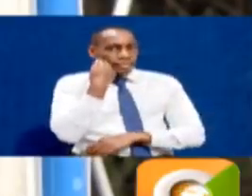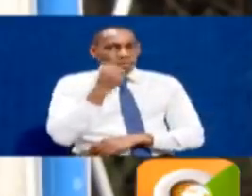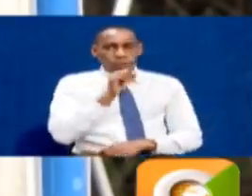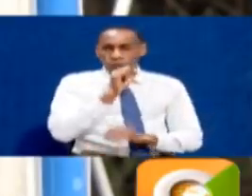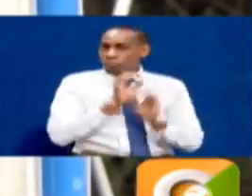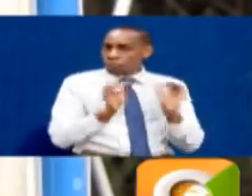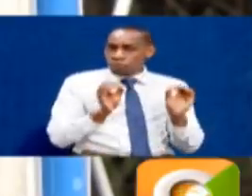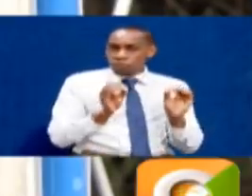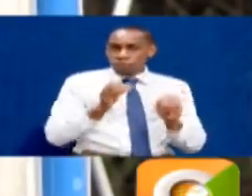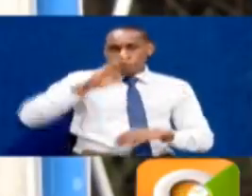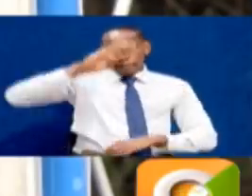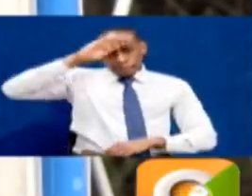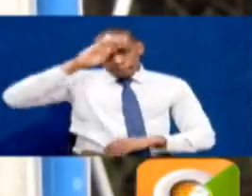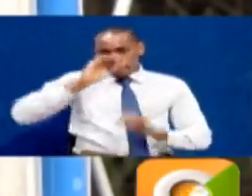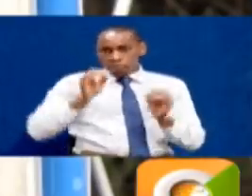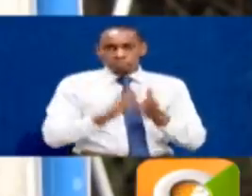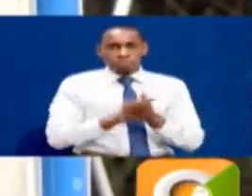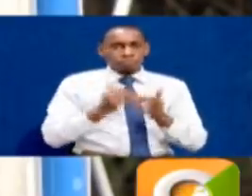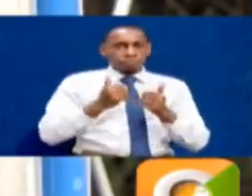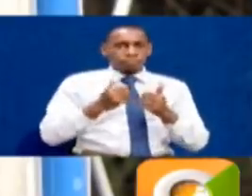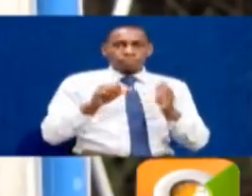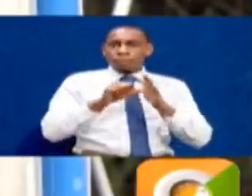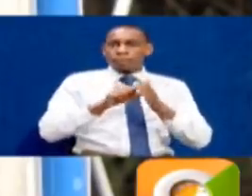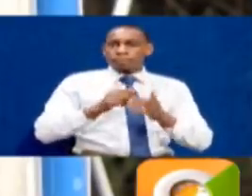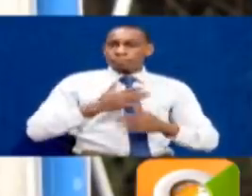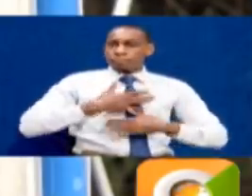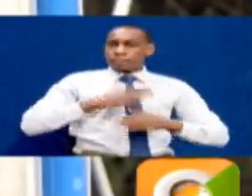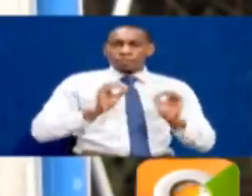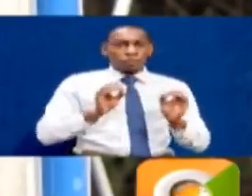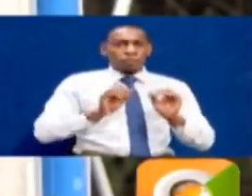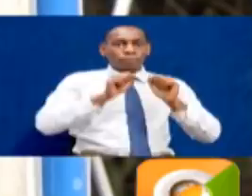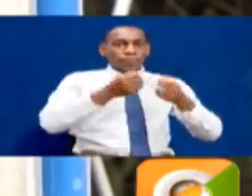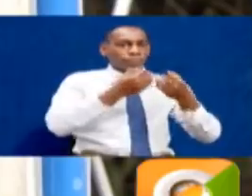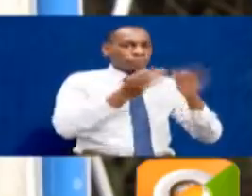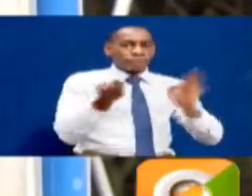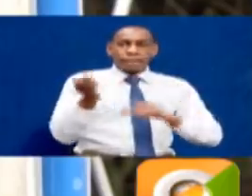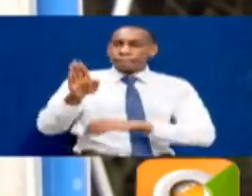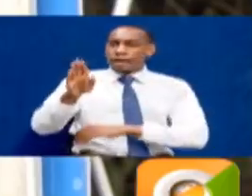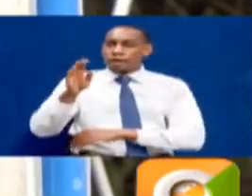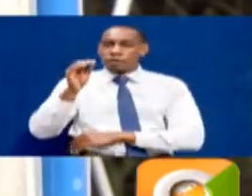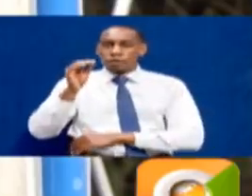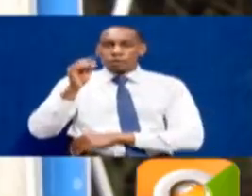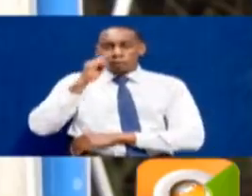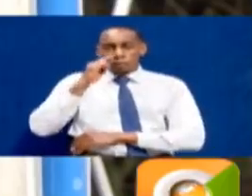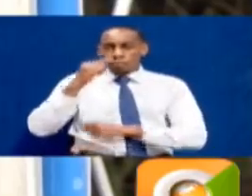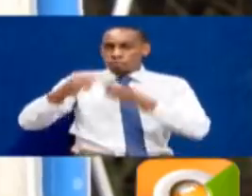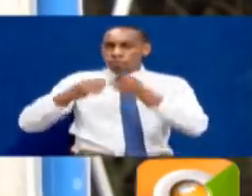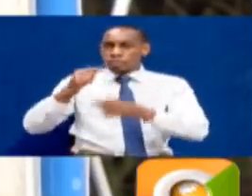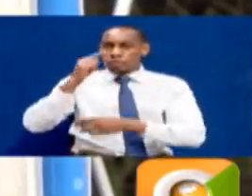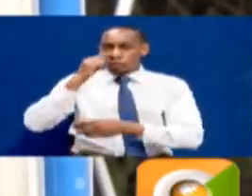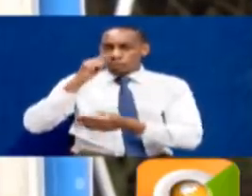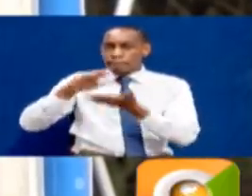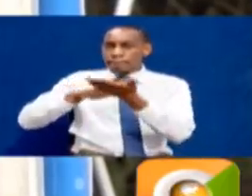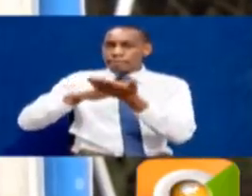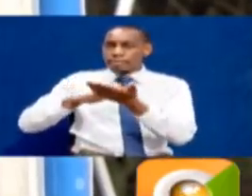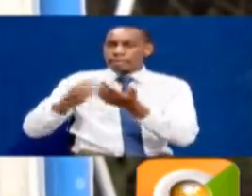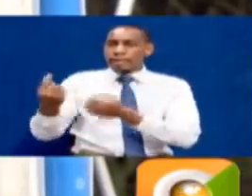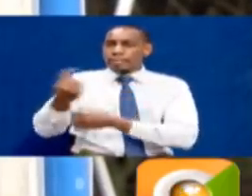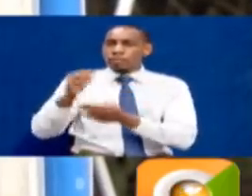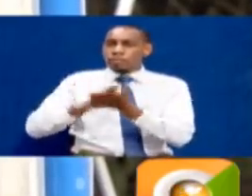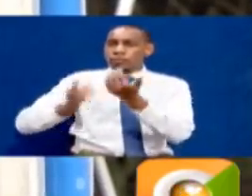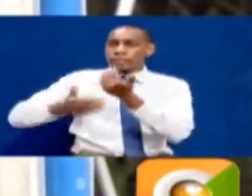cough, fever, or difficulty in breathing, you could be released to go home for home-based isolation and